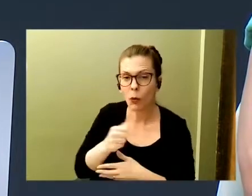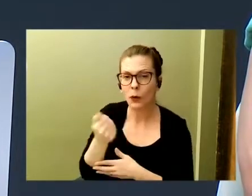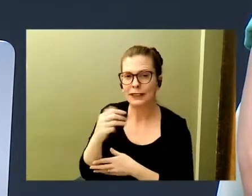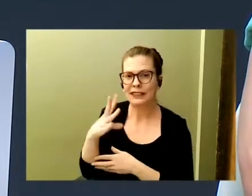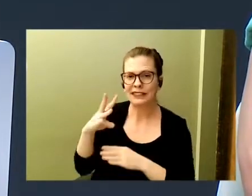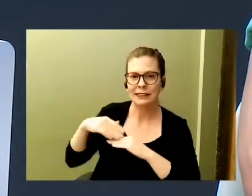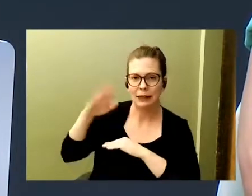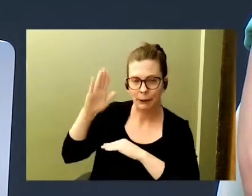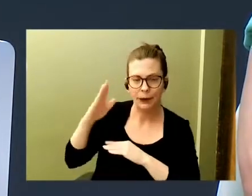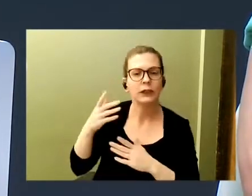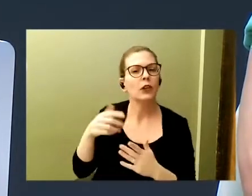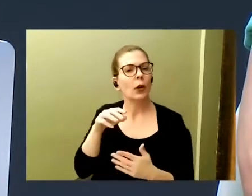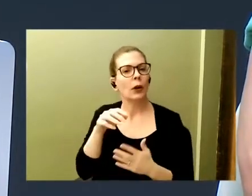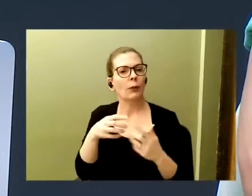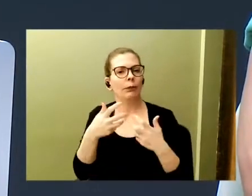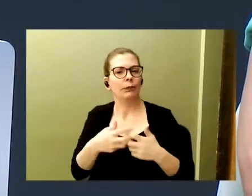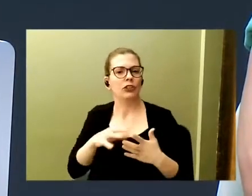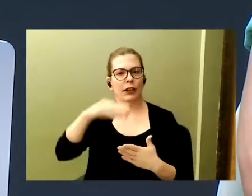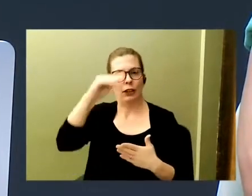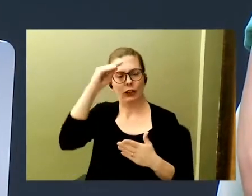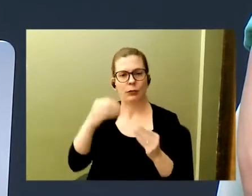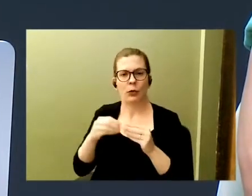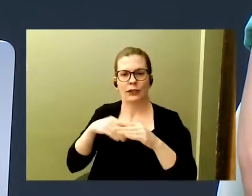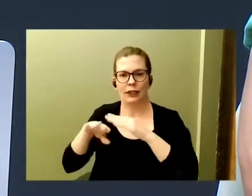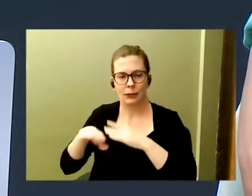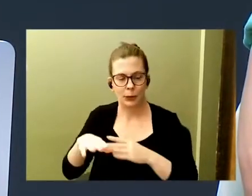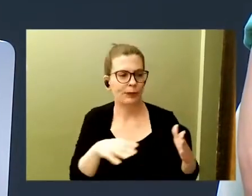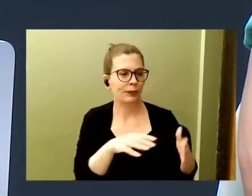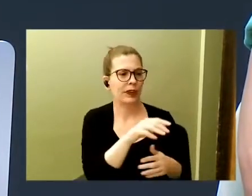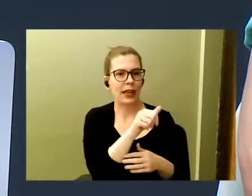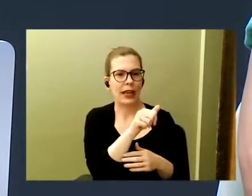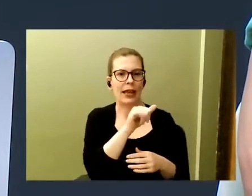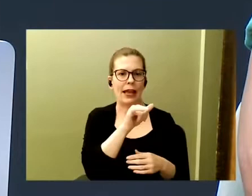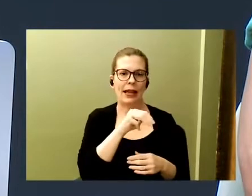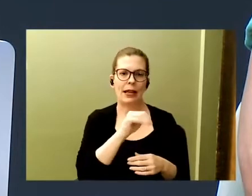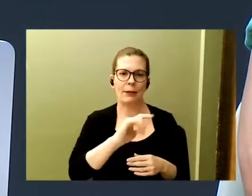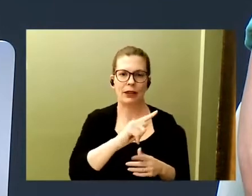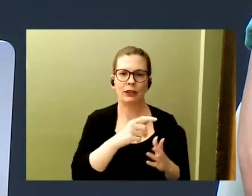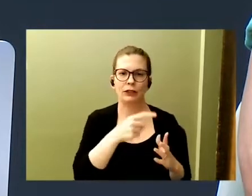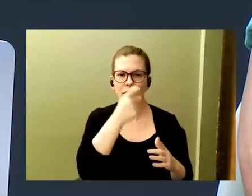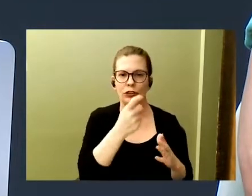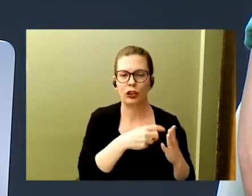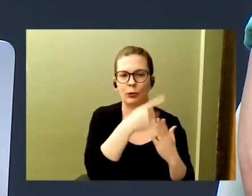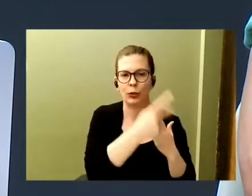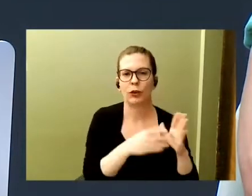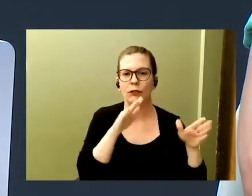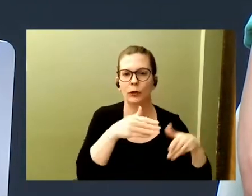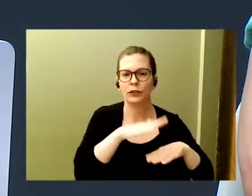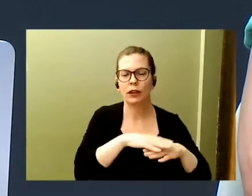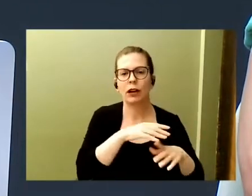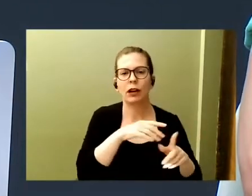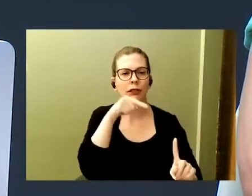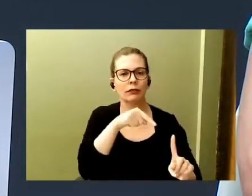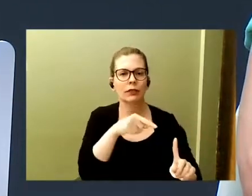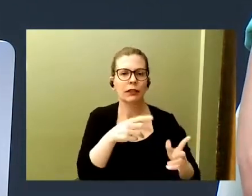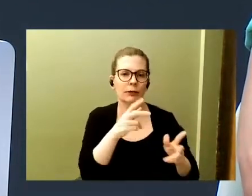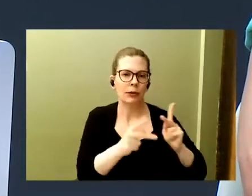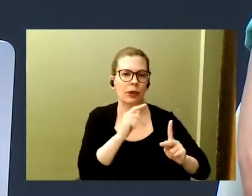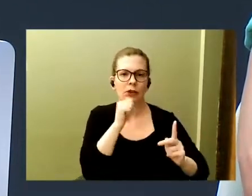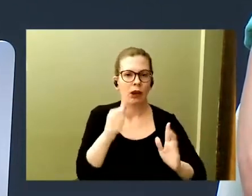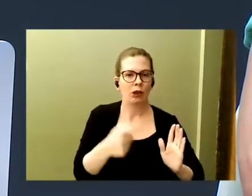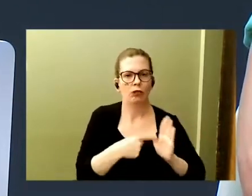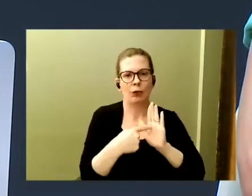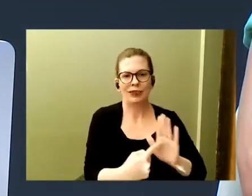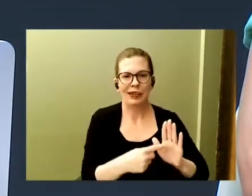accessible. And the AWS AI and ML Scholarship program focusing on underserved and underrepresented in tech